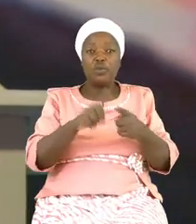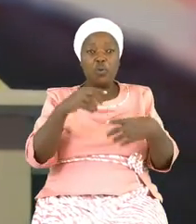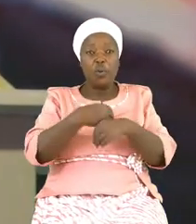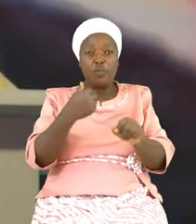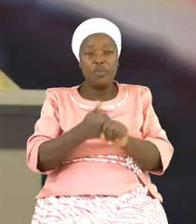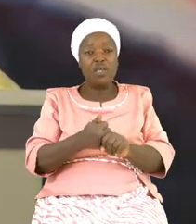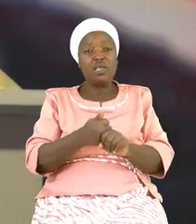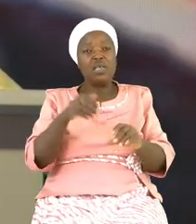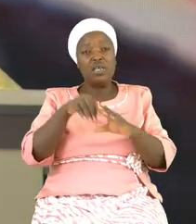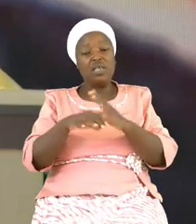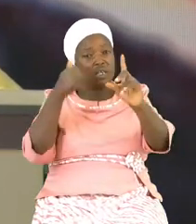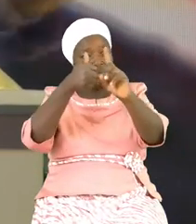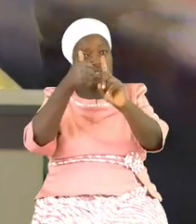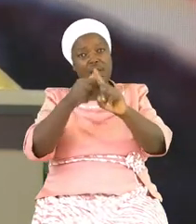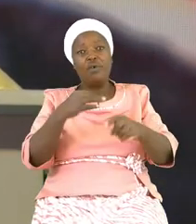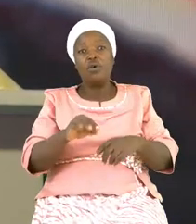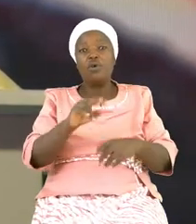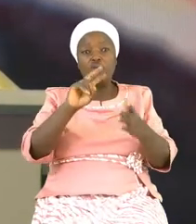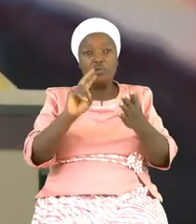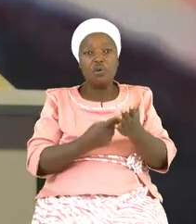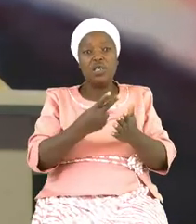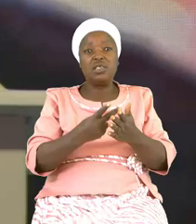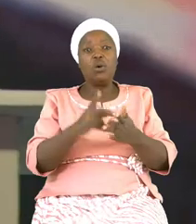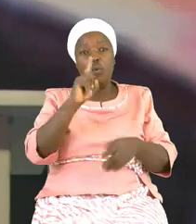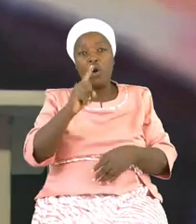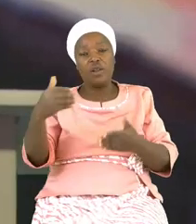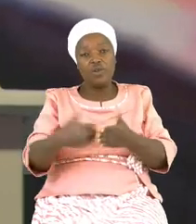twain one new man. So,